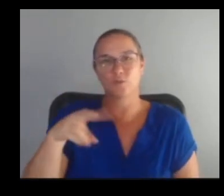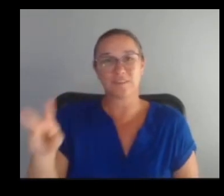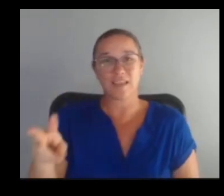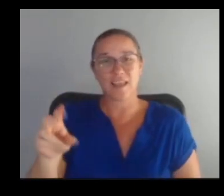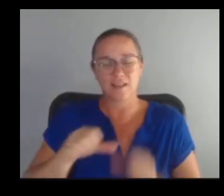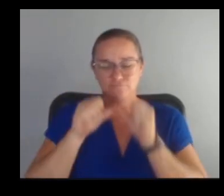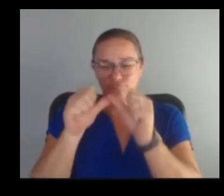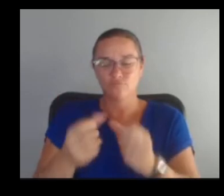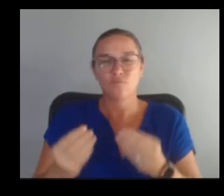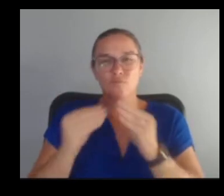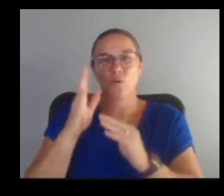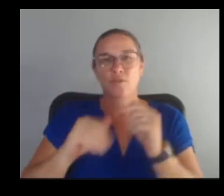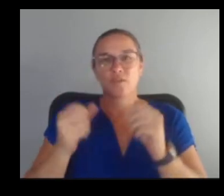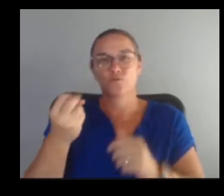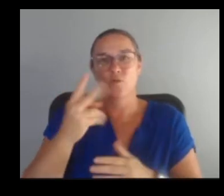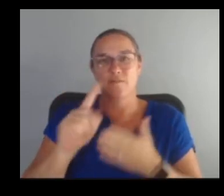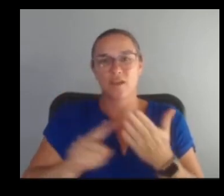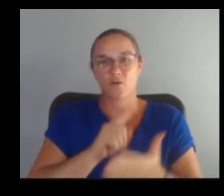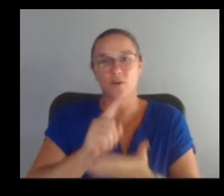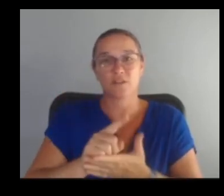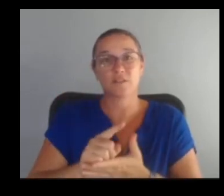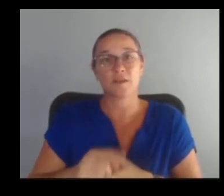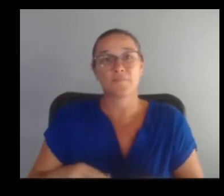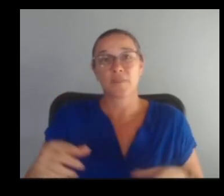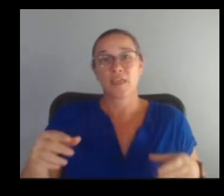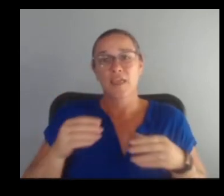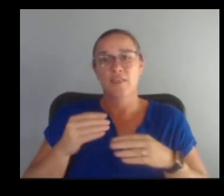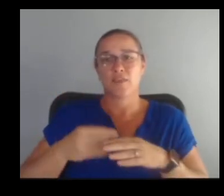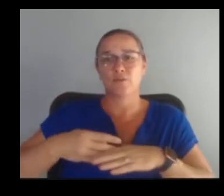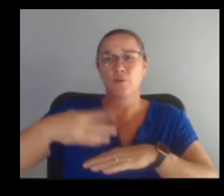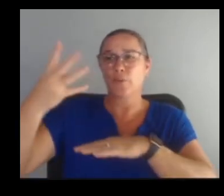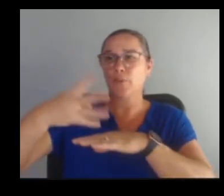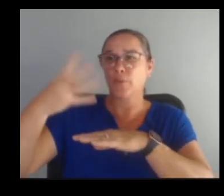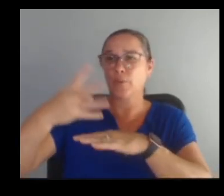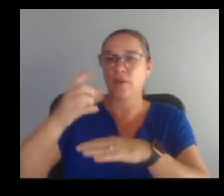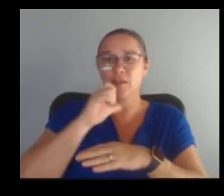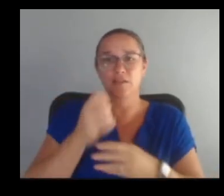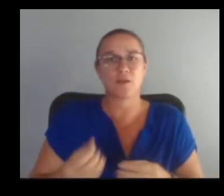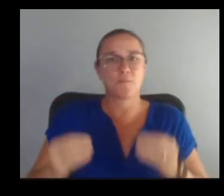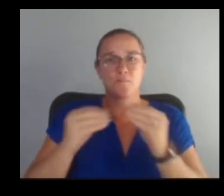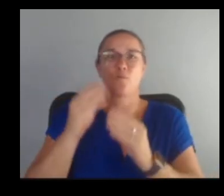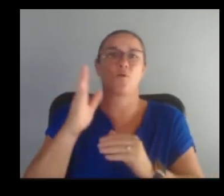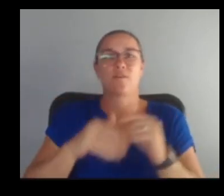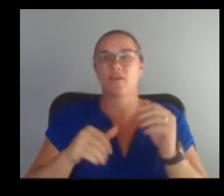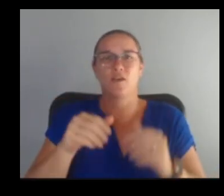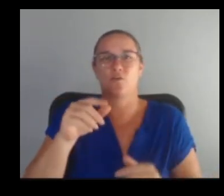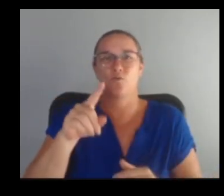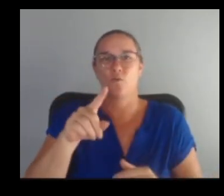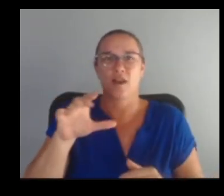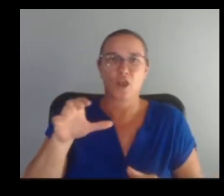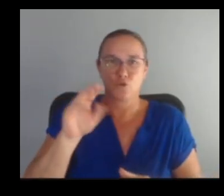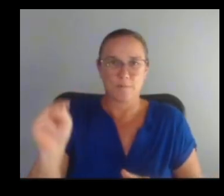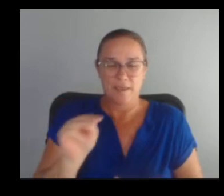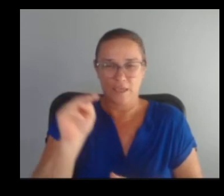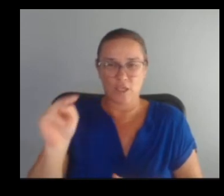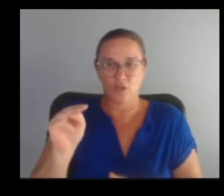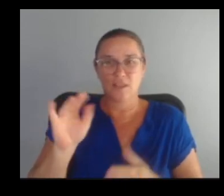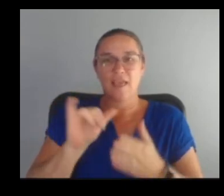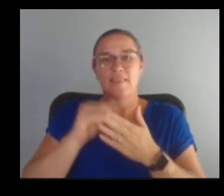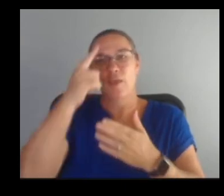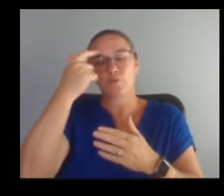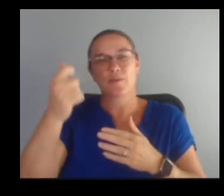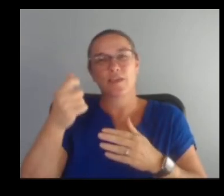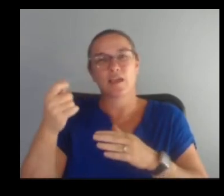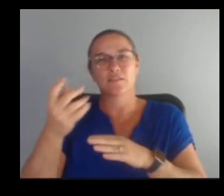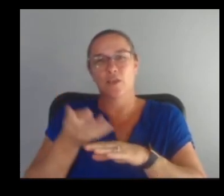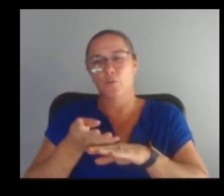hours. Although the fountains did not exceed 325 feet or 100 meters, that was largely because lava was shot out from the